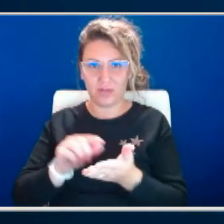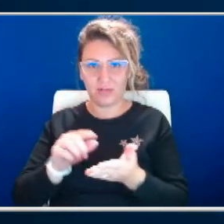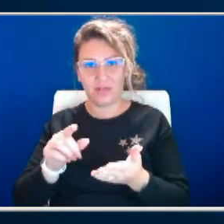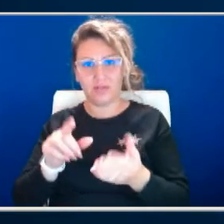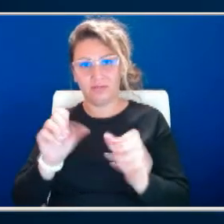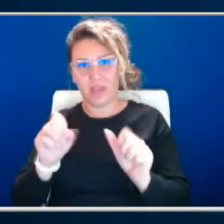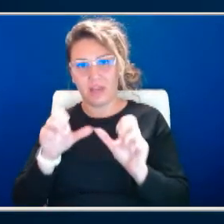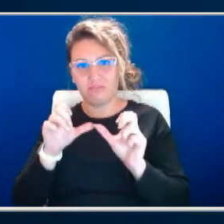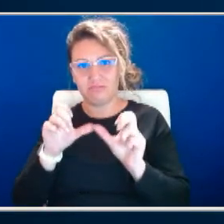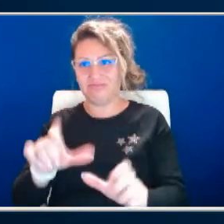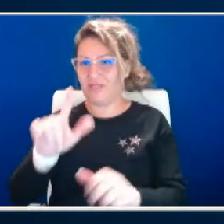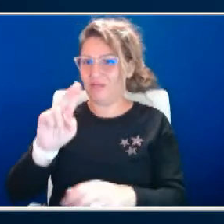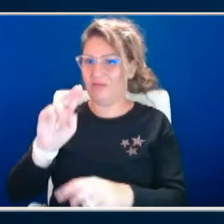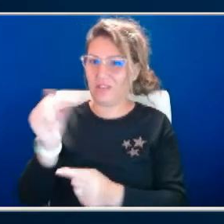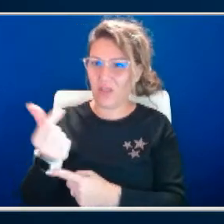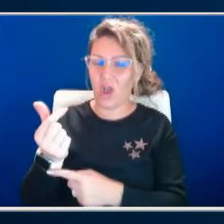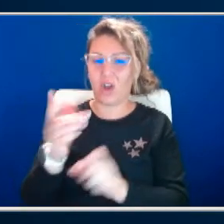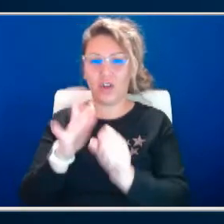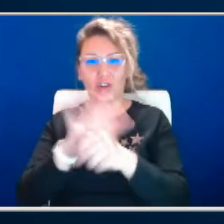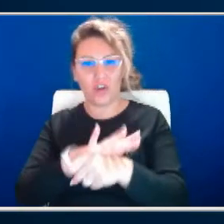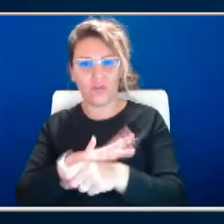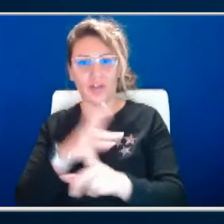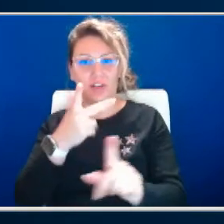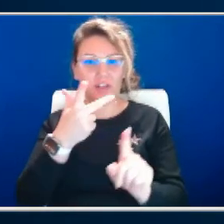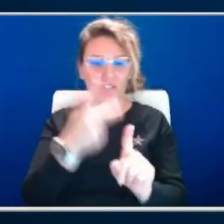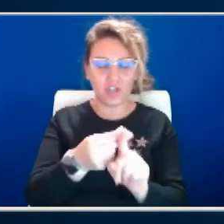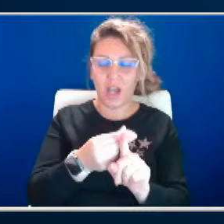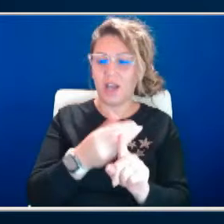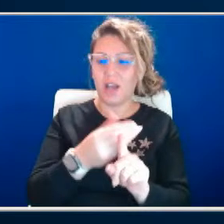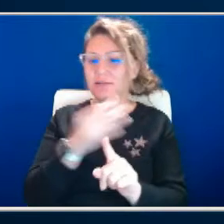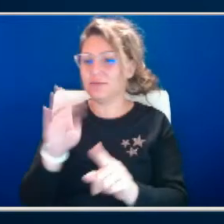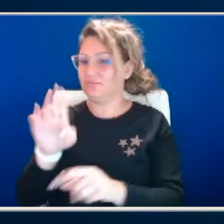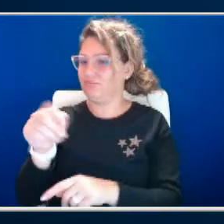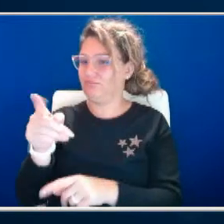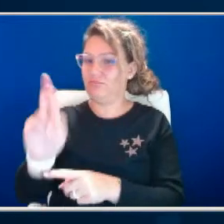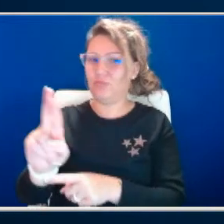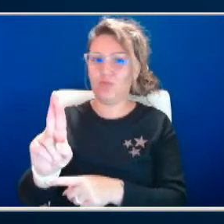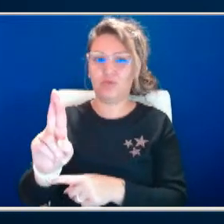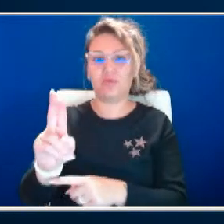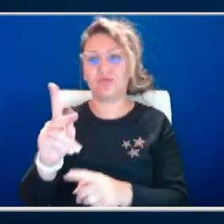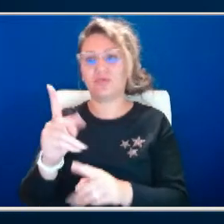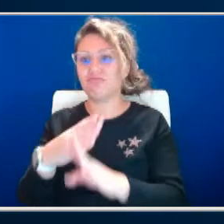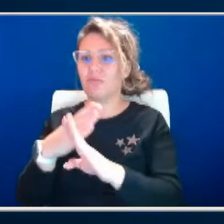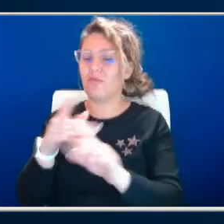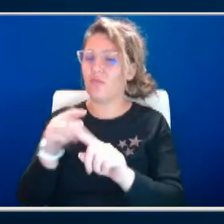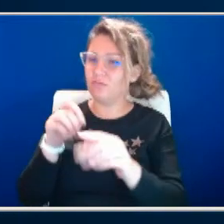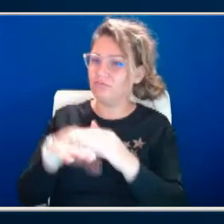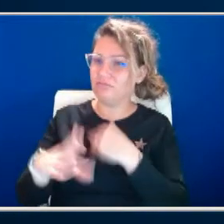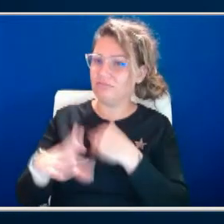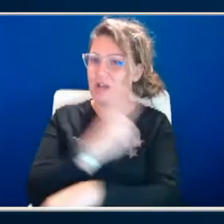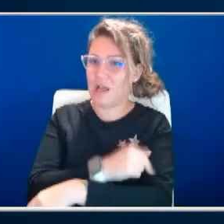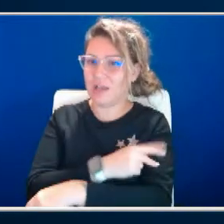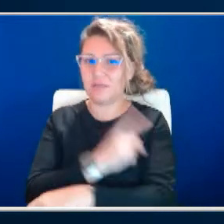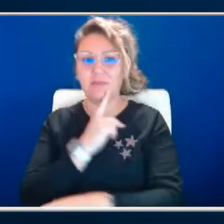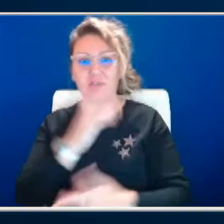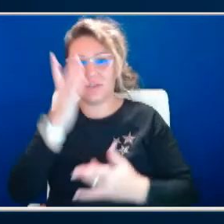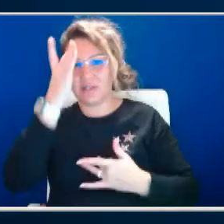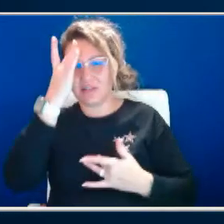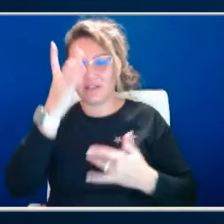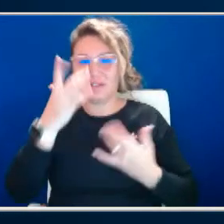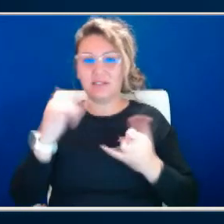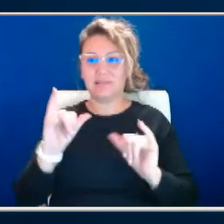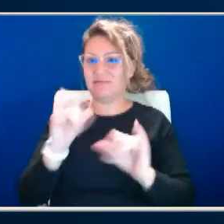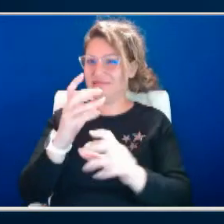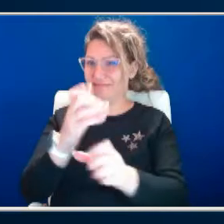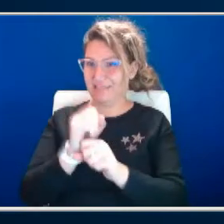and booster, as you have said, help keep us out of the hospital and with severe disease. So, but we're still telling everyone, get that shot,